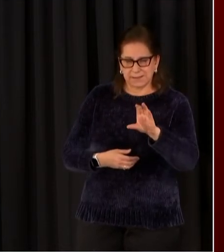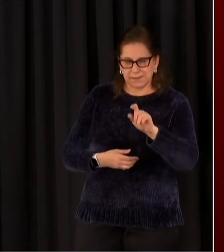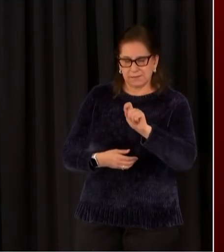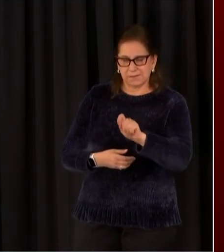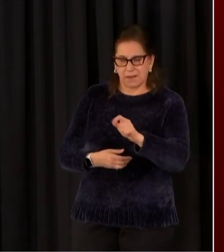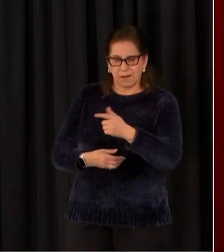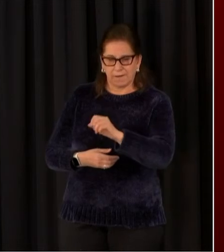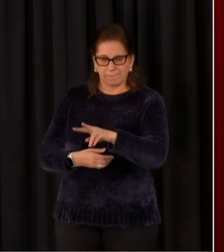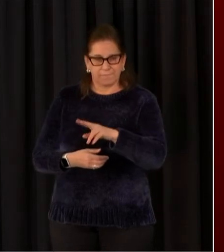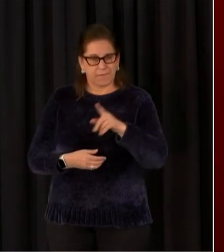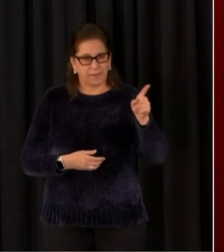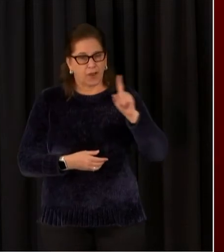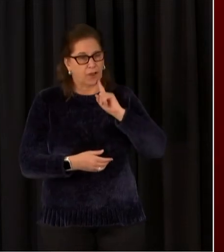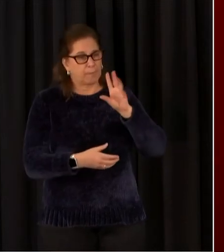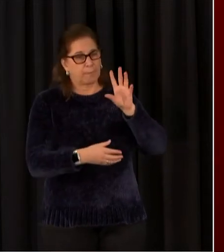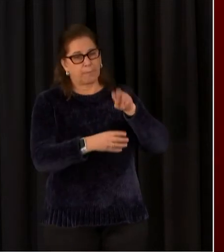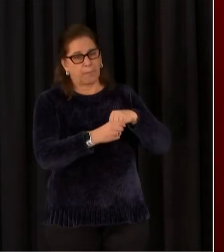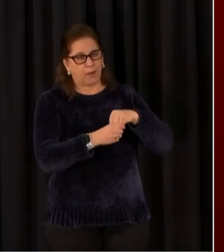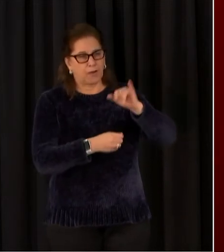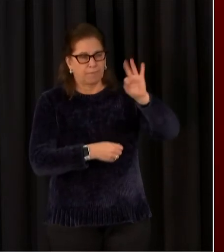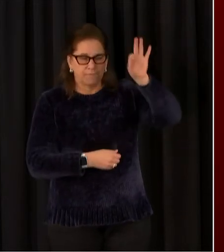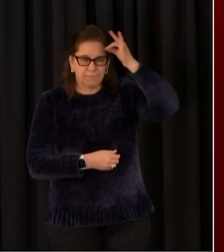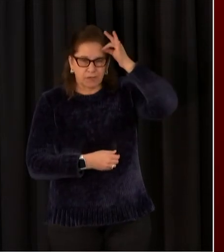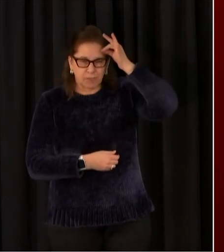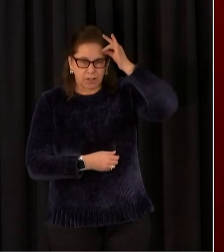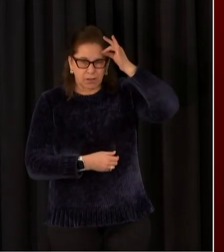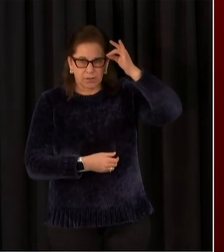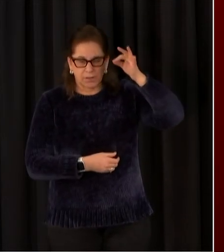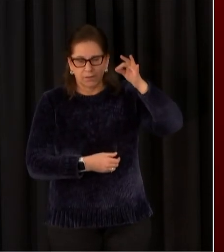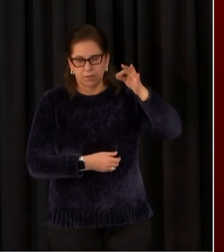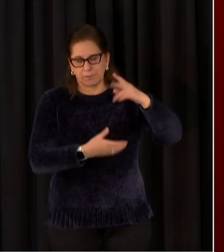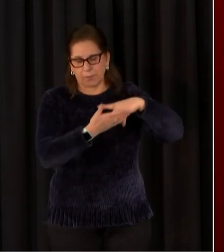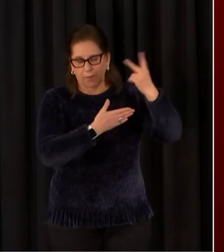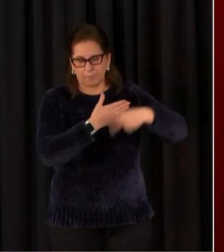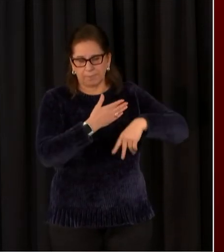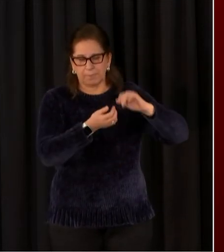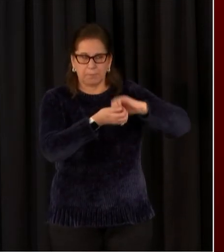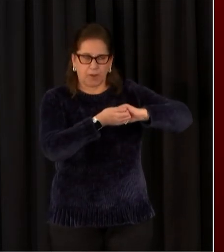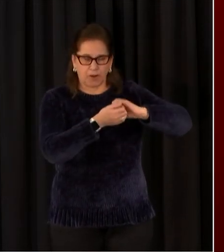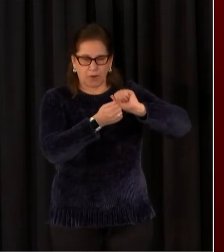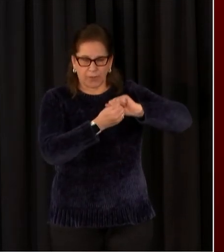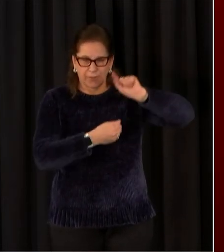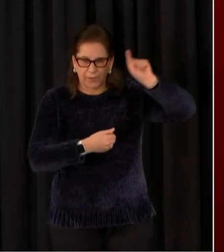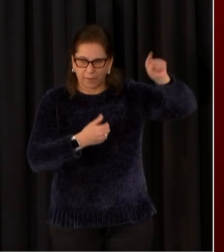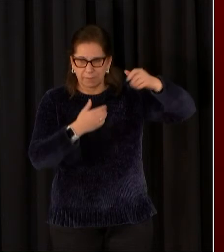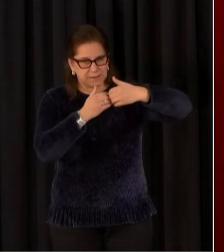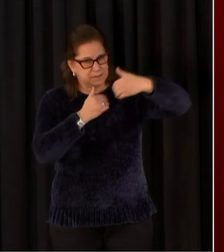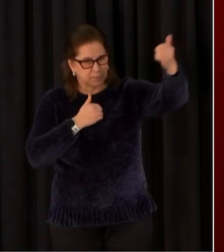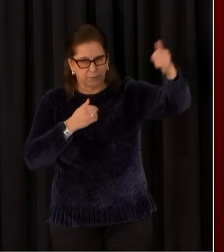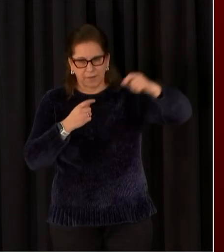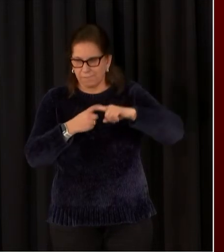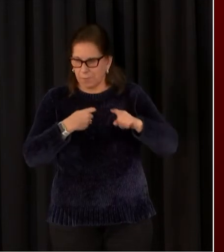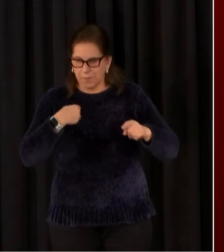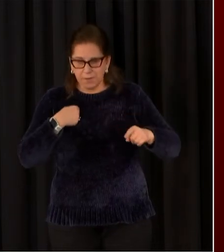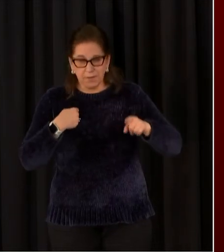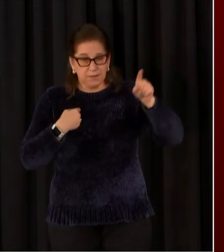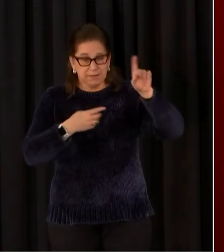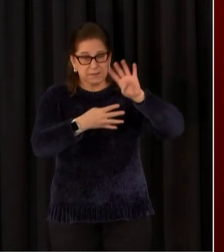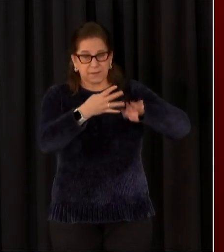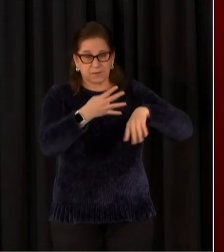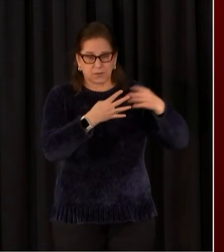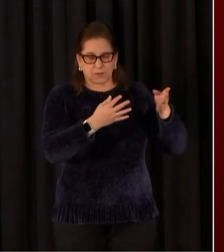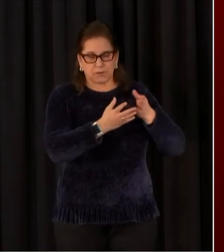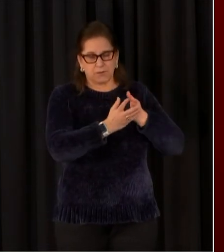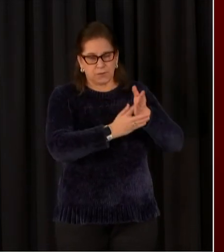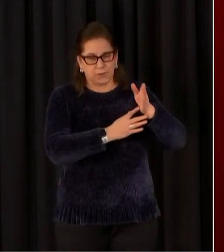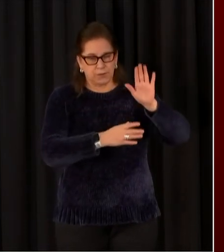partnership. So they work directly with long-term care facilities, which would be nursing